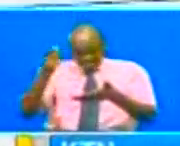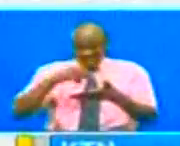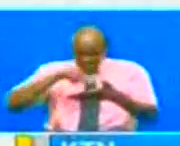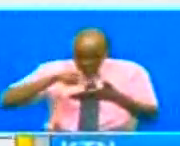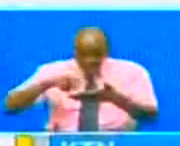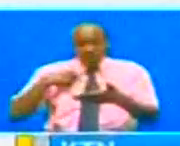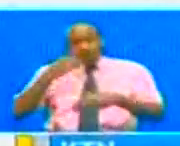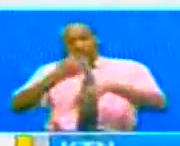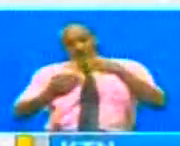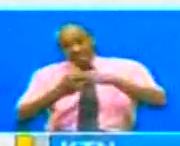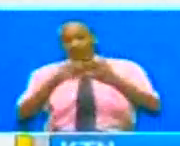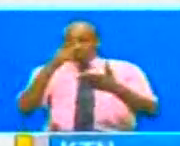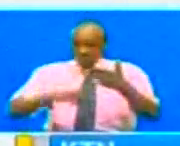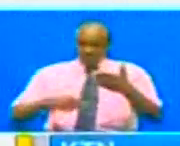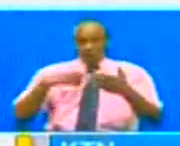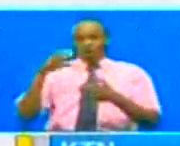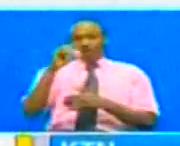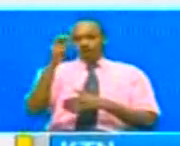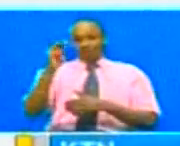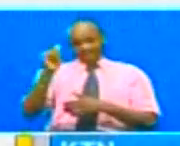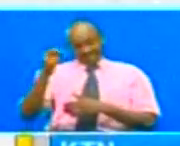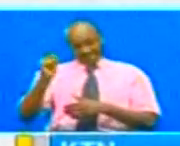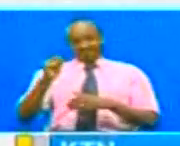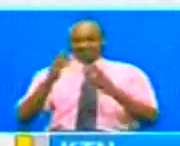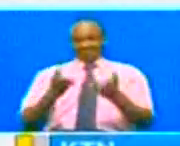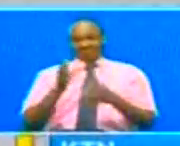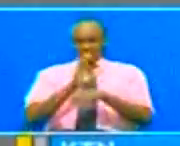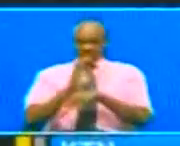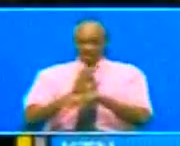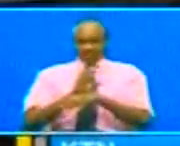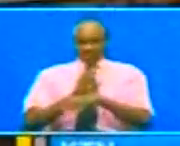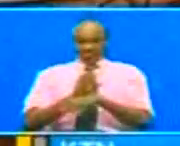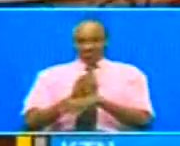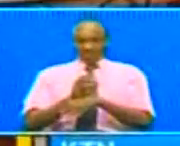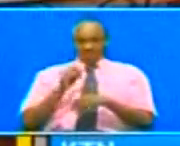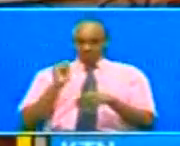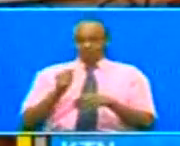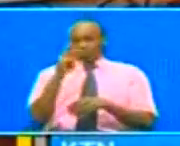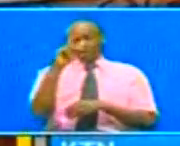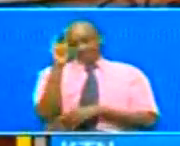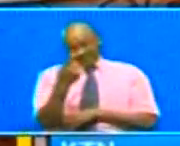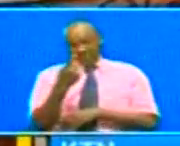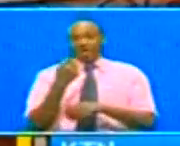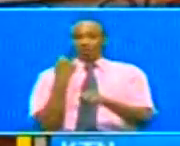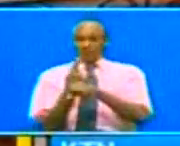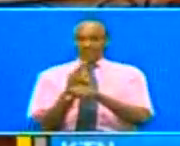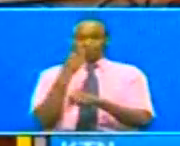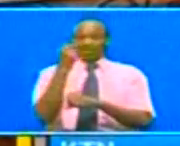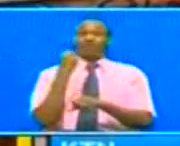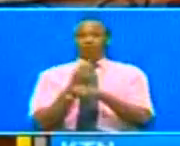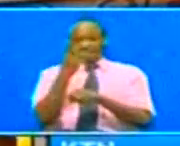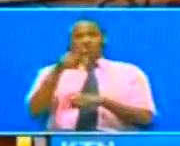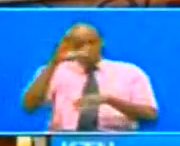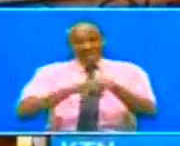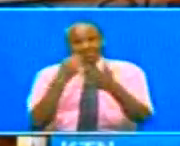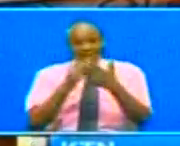for the construction of a convent at the Holy Cross Parish on 21st of November 2014. Did you receive that